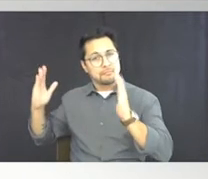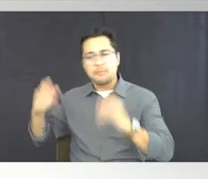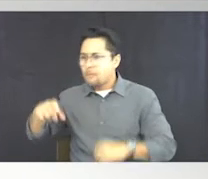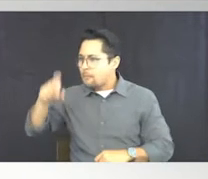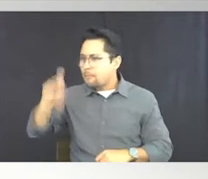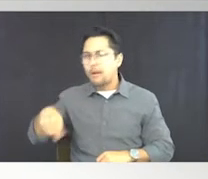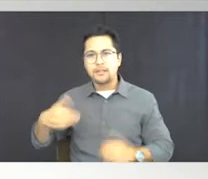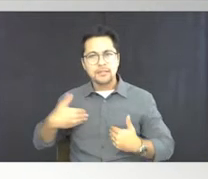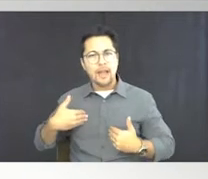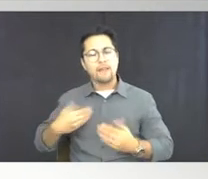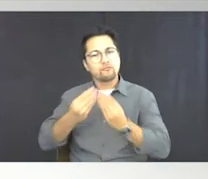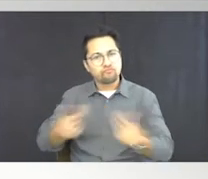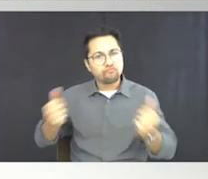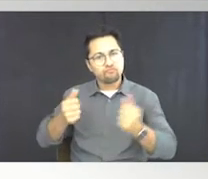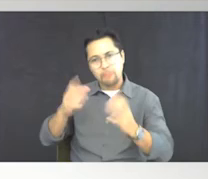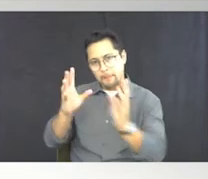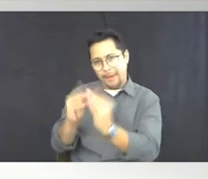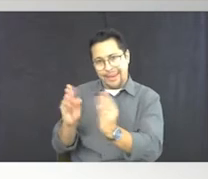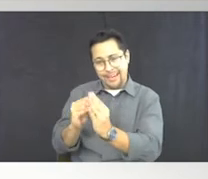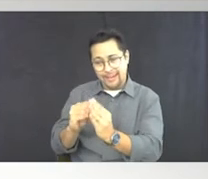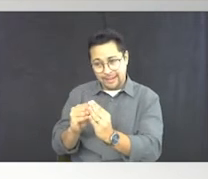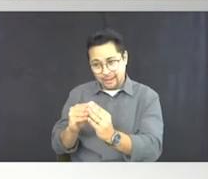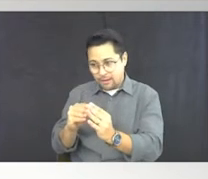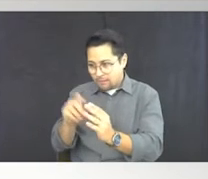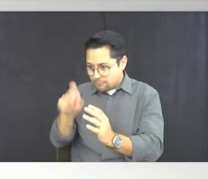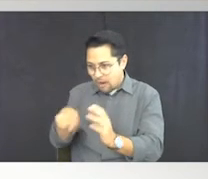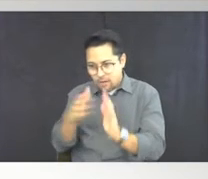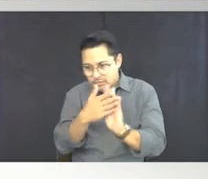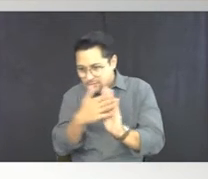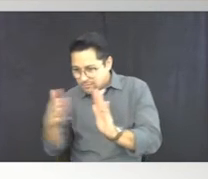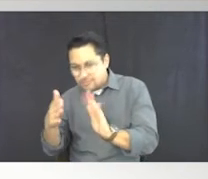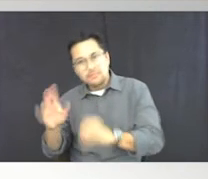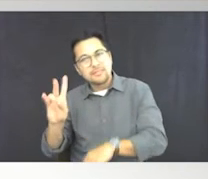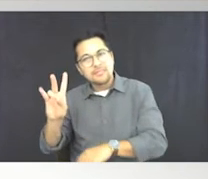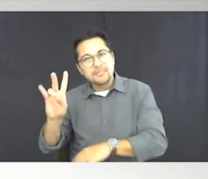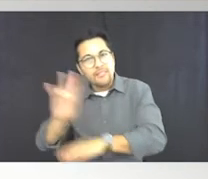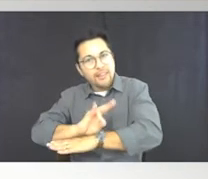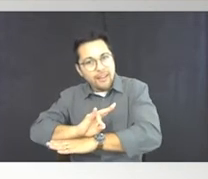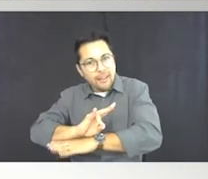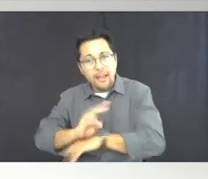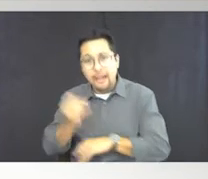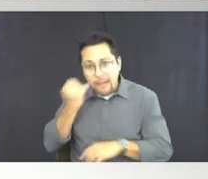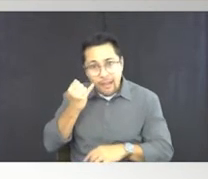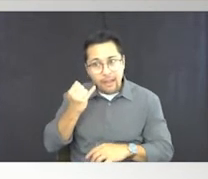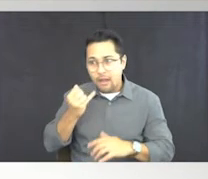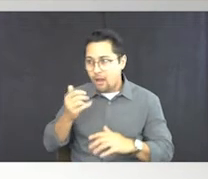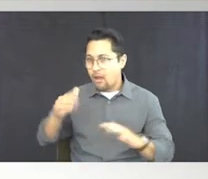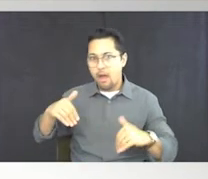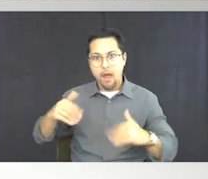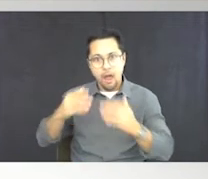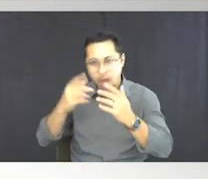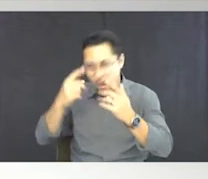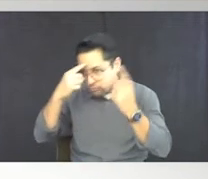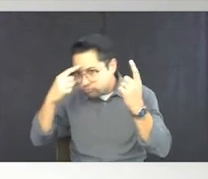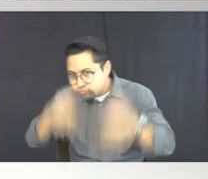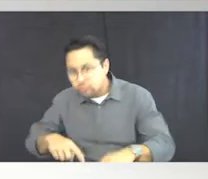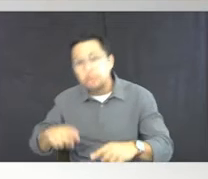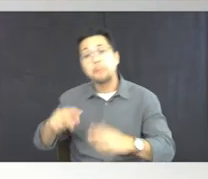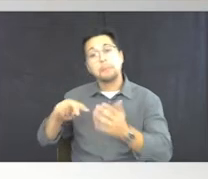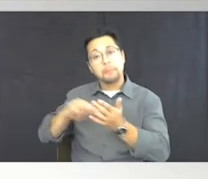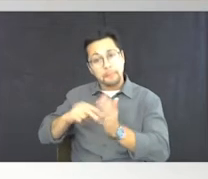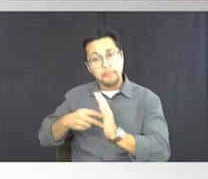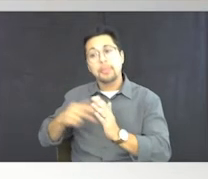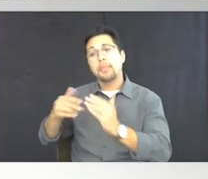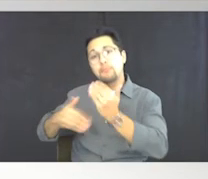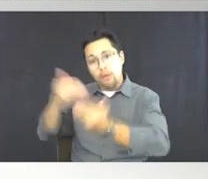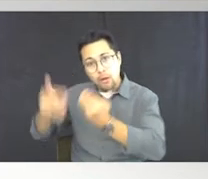resolution meeting has to occur within 7 days. And if no resolution is had, then the process continues. And